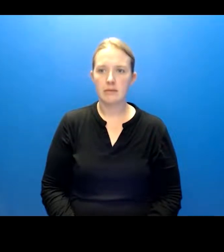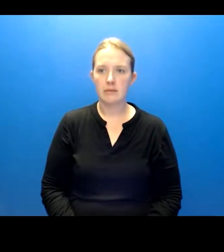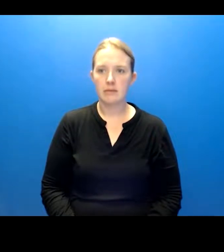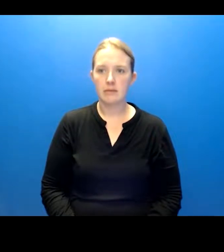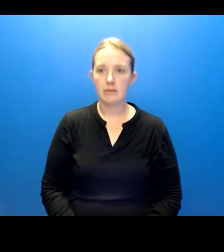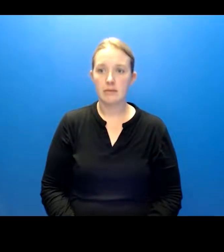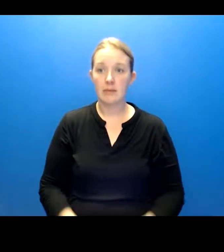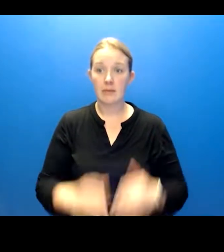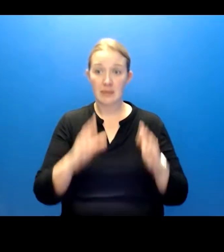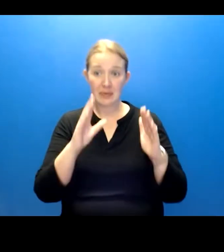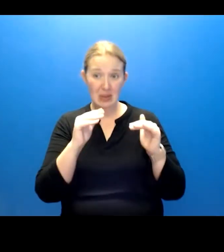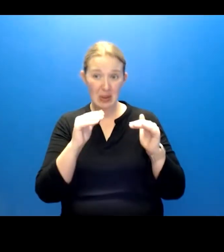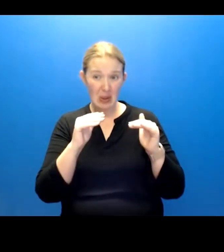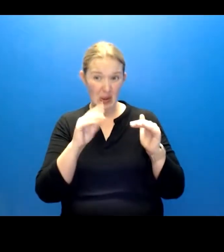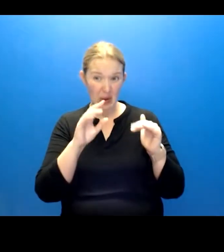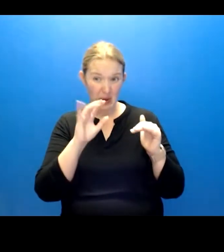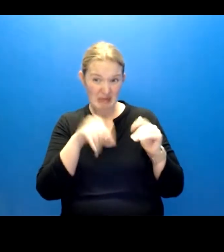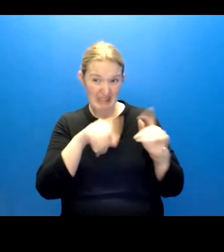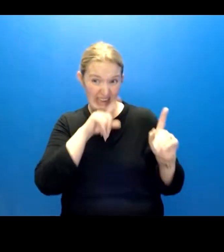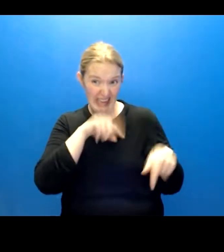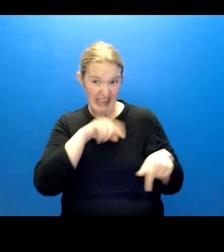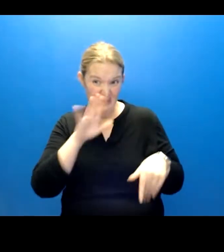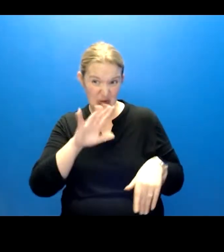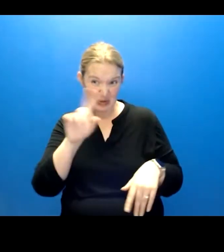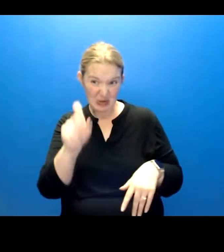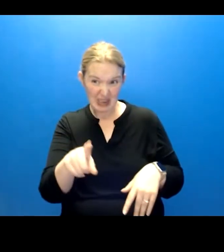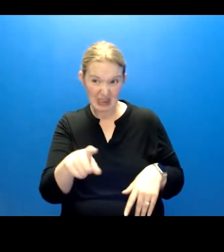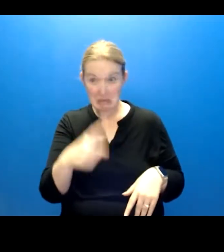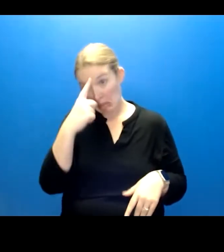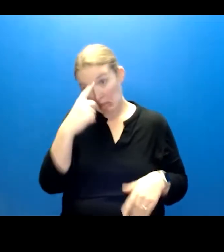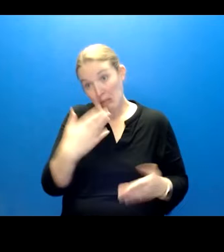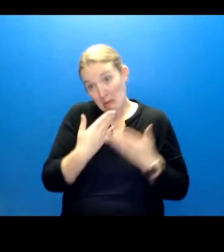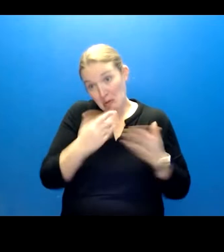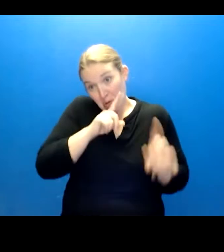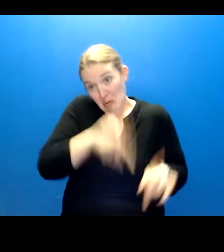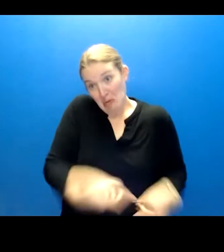I hope she was able to answer your question. I think that was a pretty good reply.